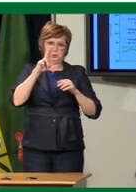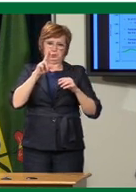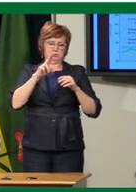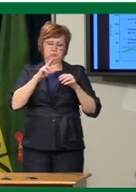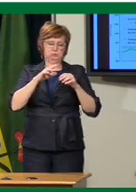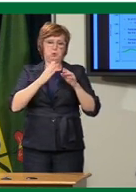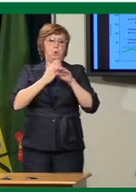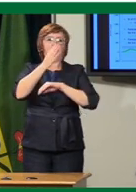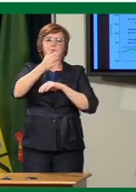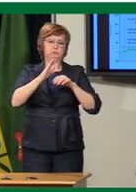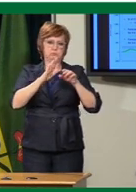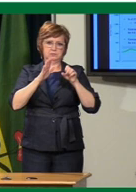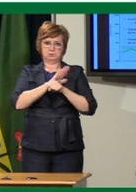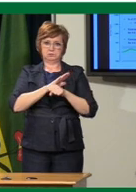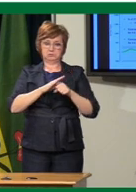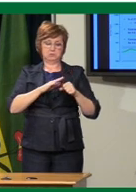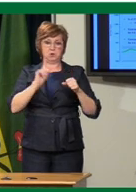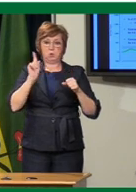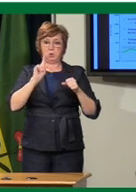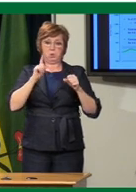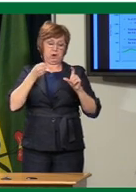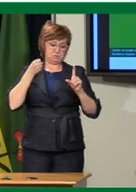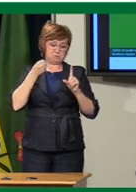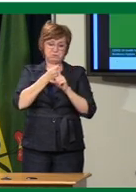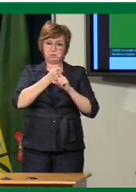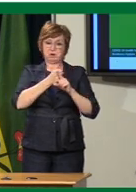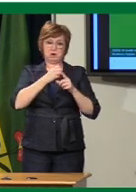on our health system.